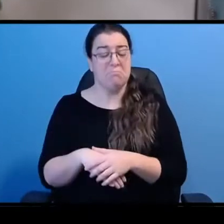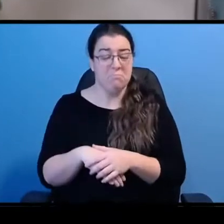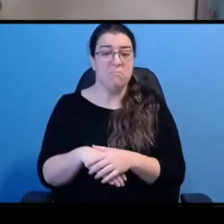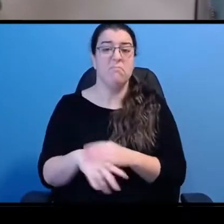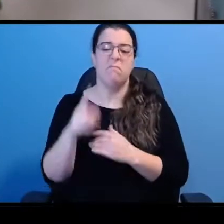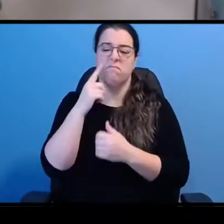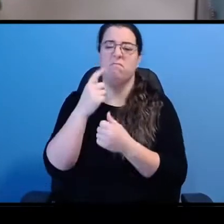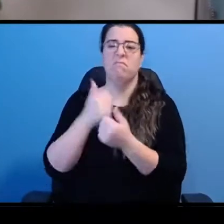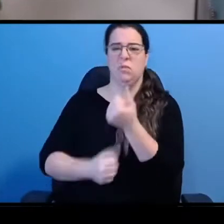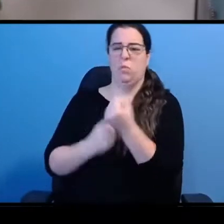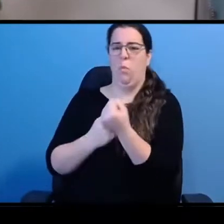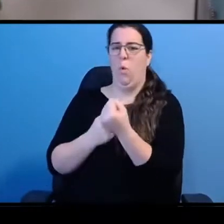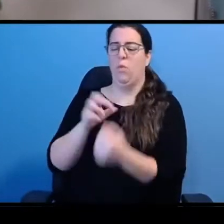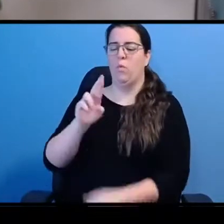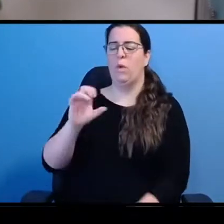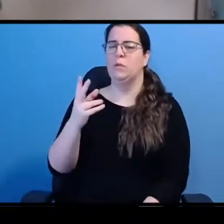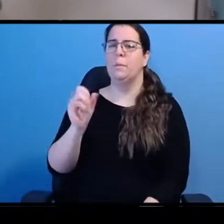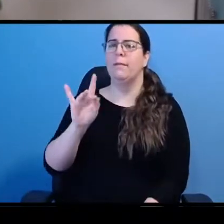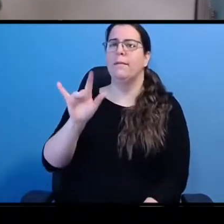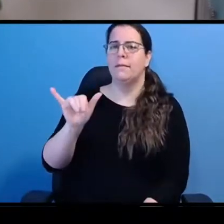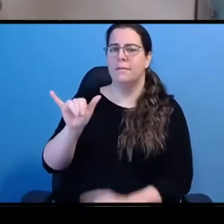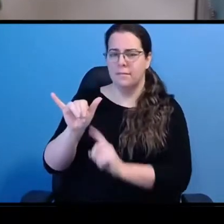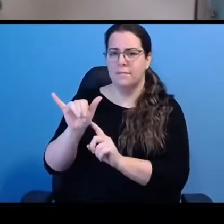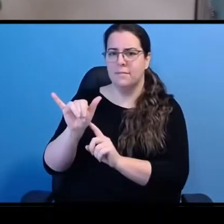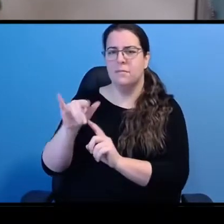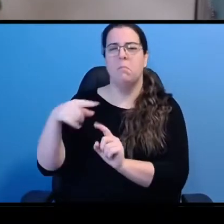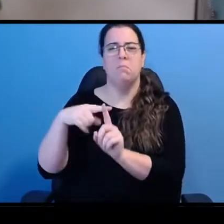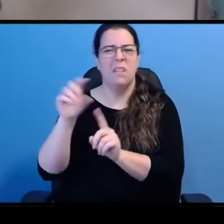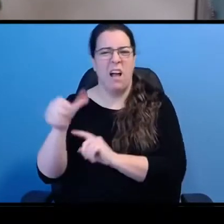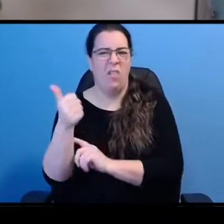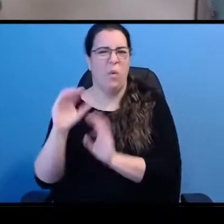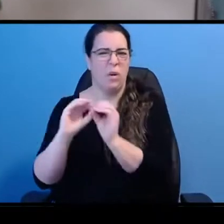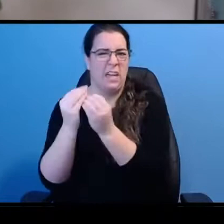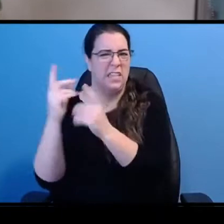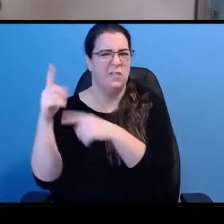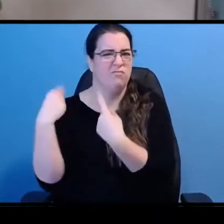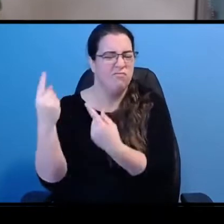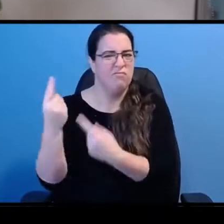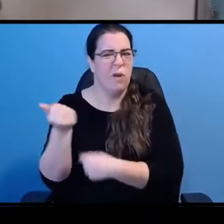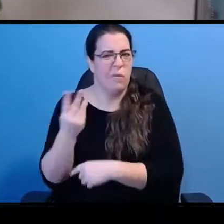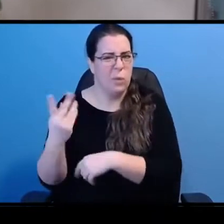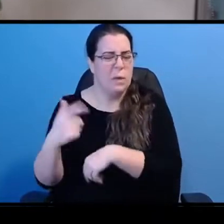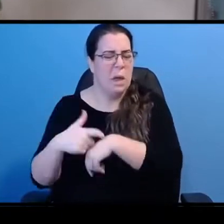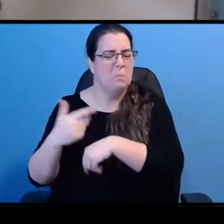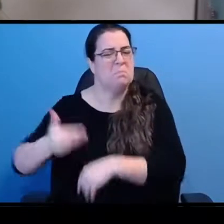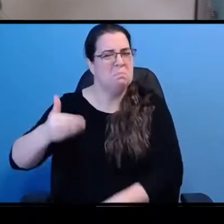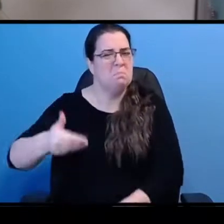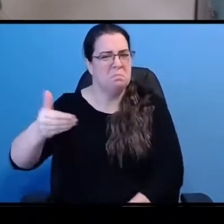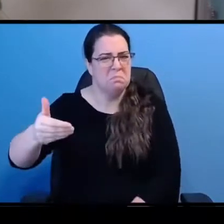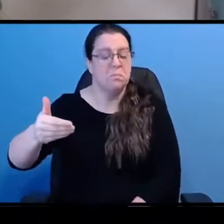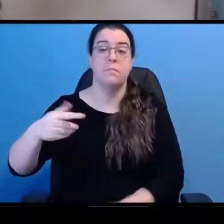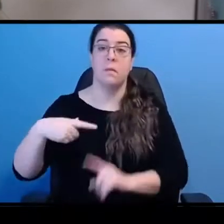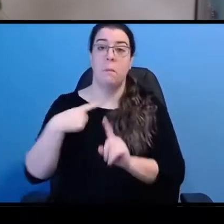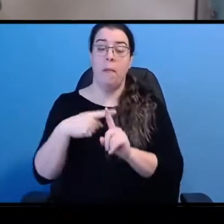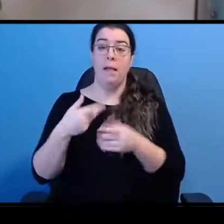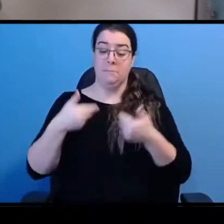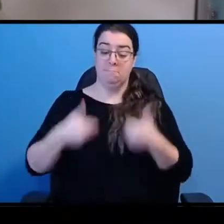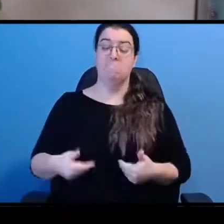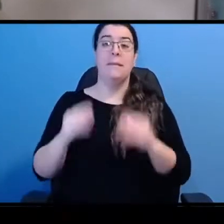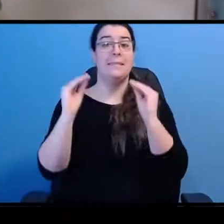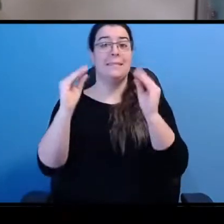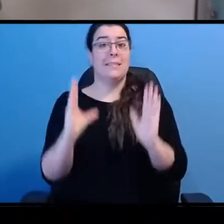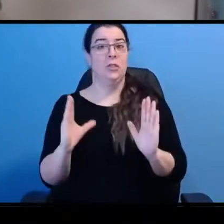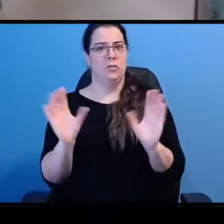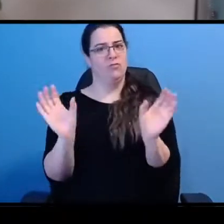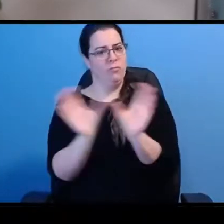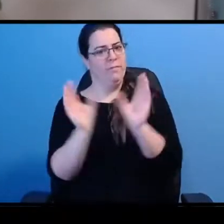that I've worked with in the past. And I'm also a certified teacher. I don't know why that's very important, but